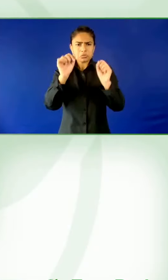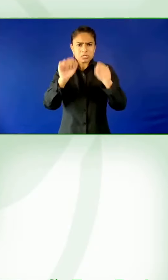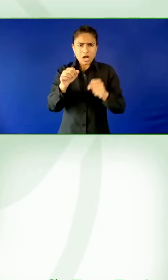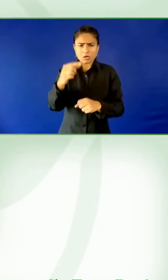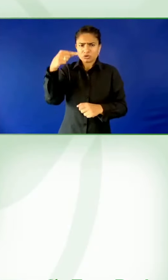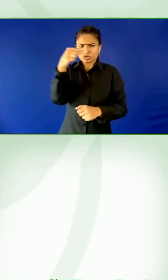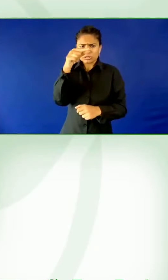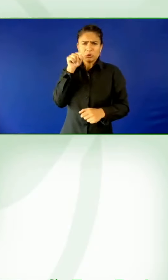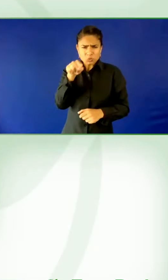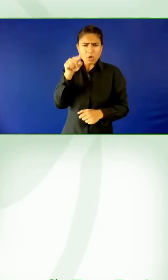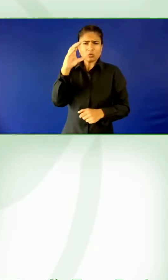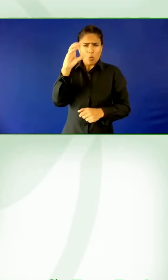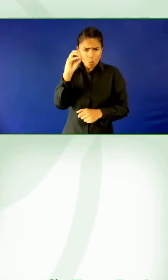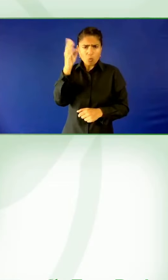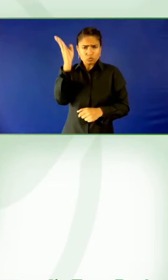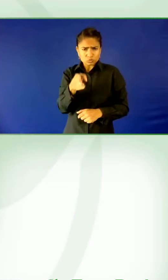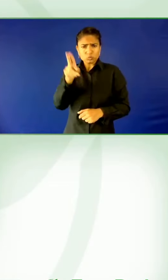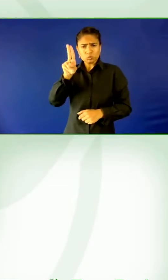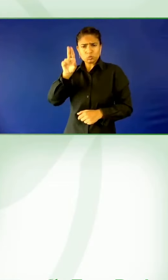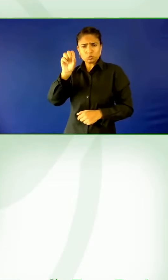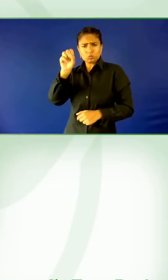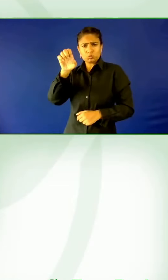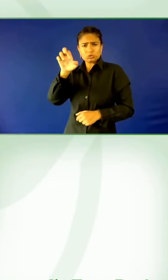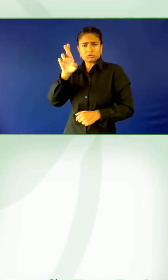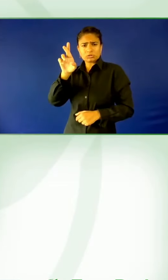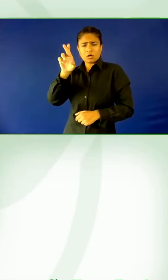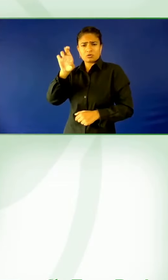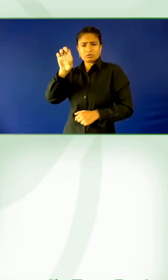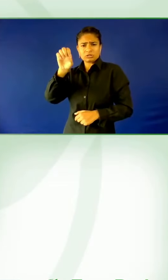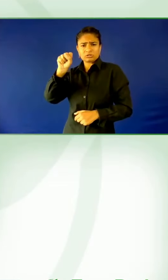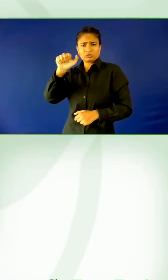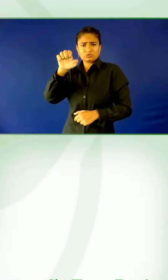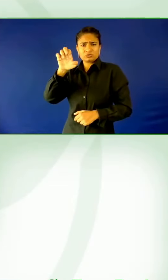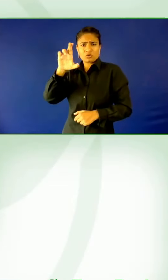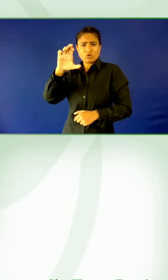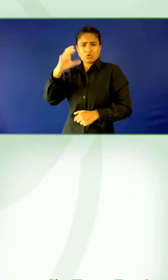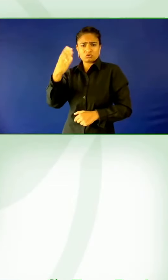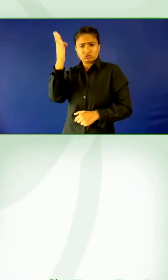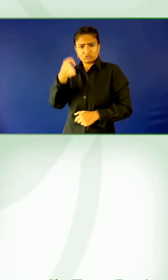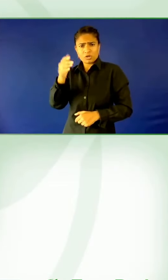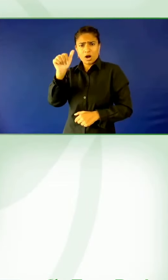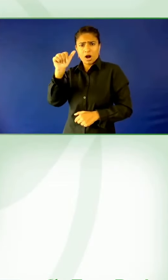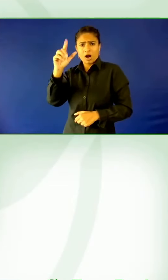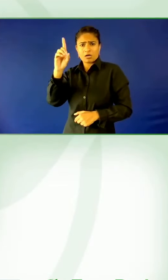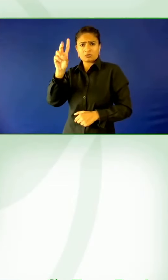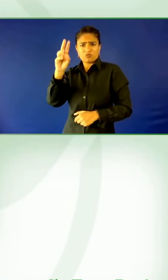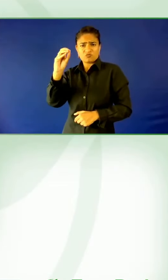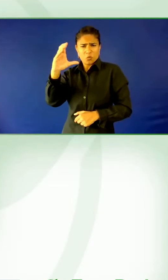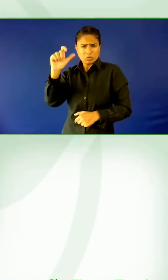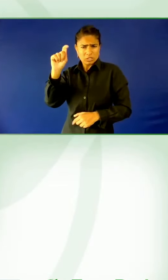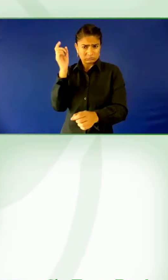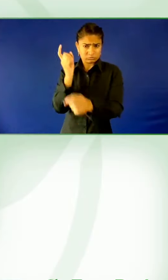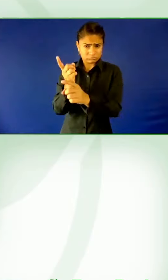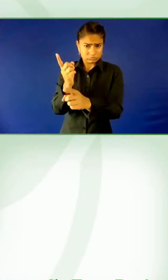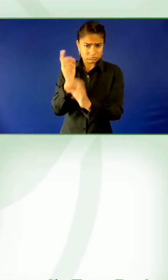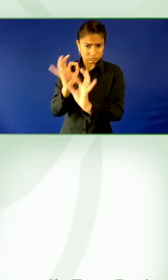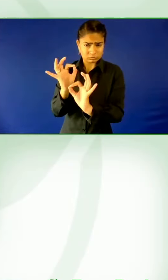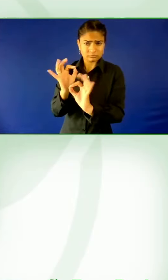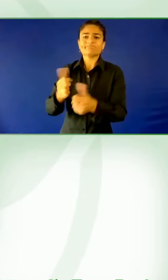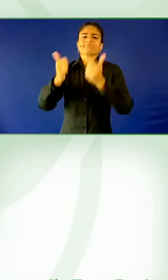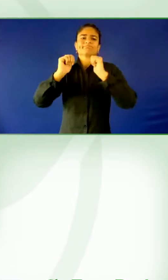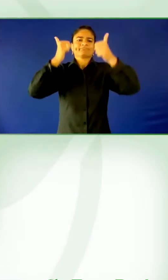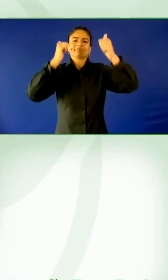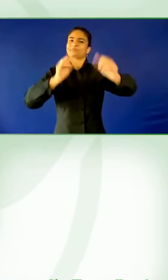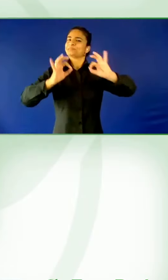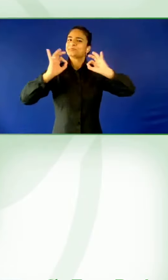like to welcome and to introduce our distinguished guest, Matthijs. Matthijs, could you tell us a little bit about your work and why you do it?